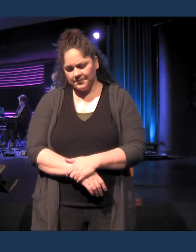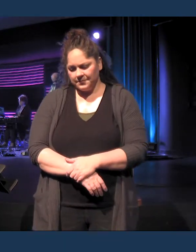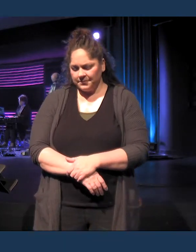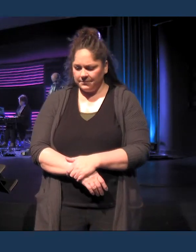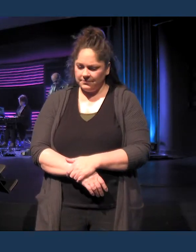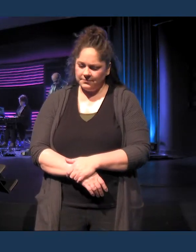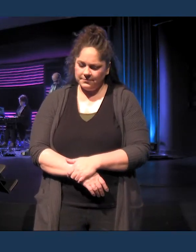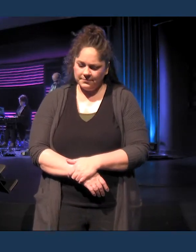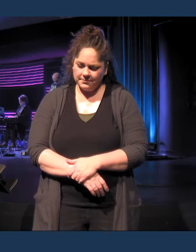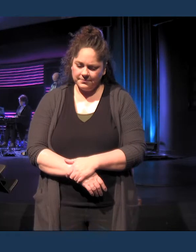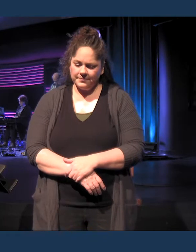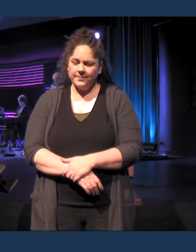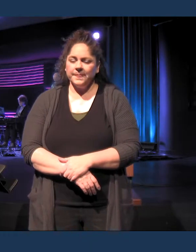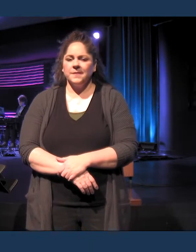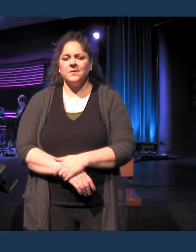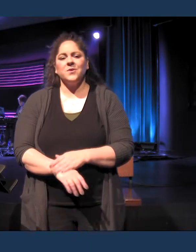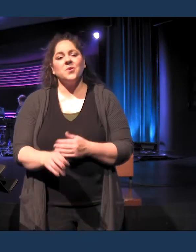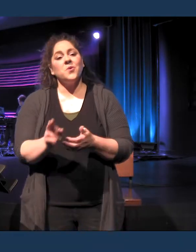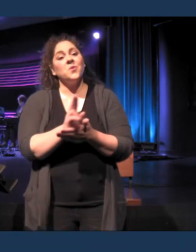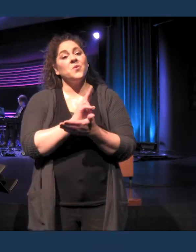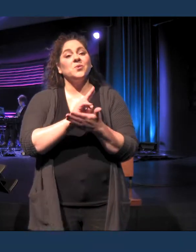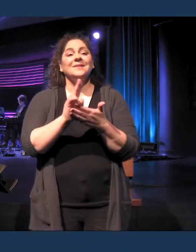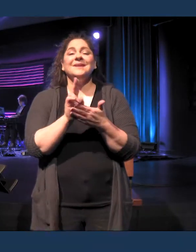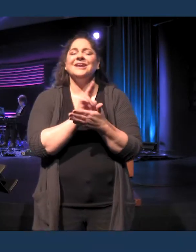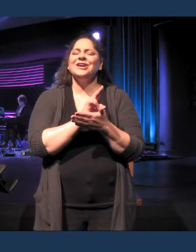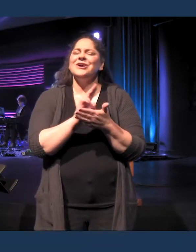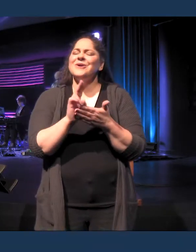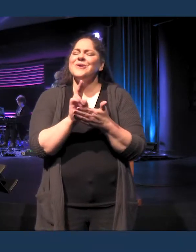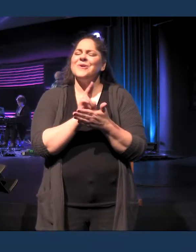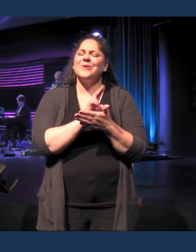first verse. You're